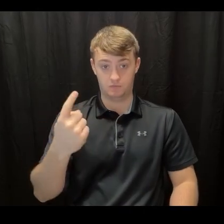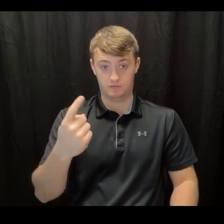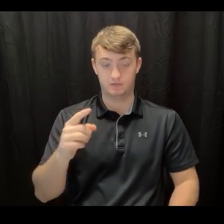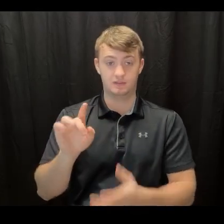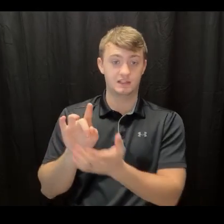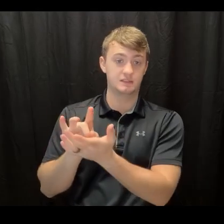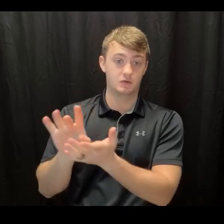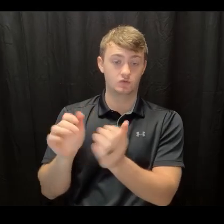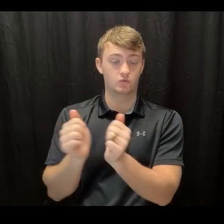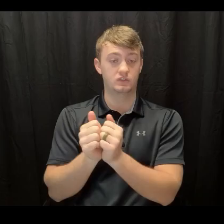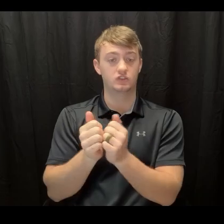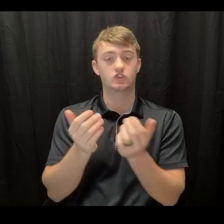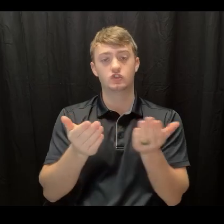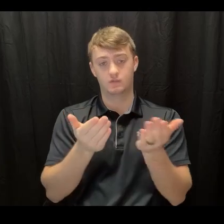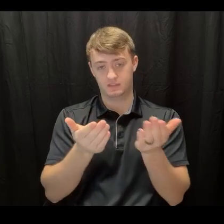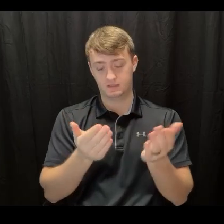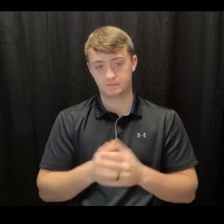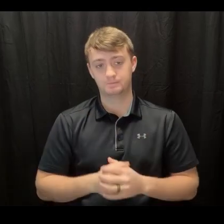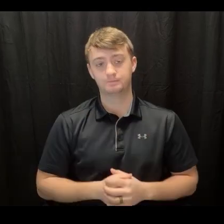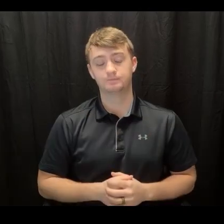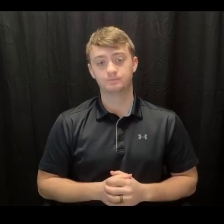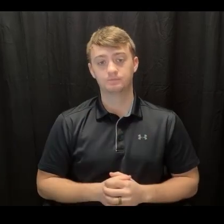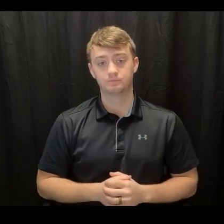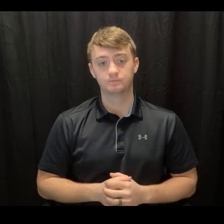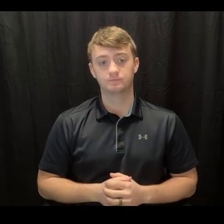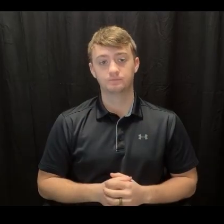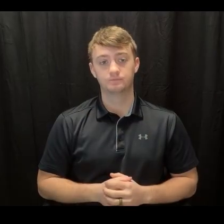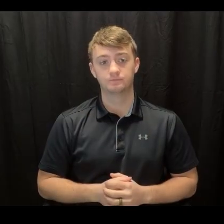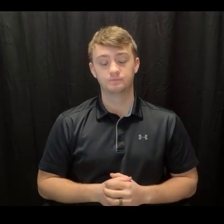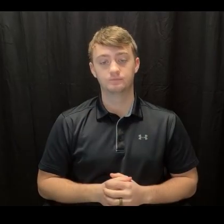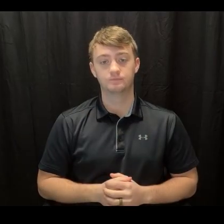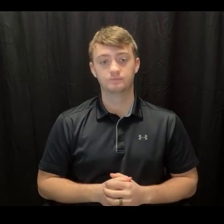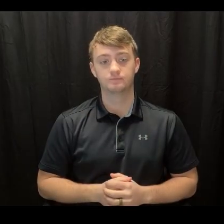SSP1 is expulsion with services. When